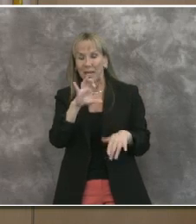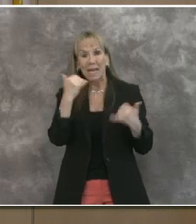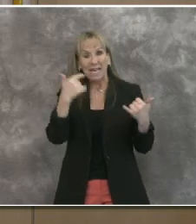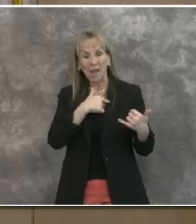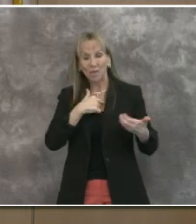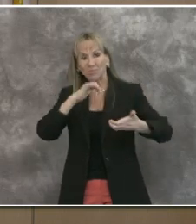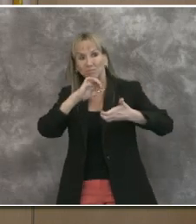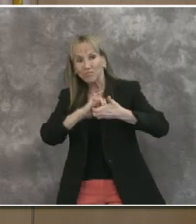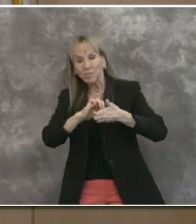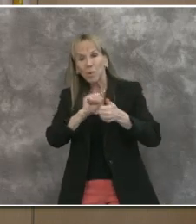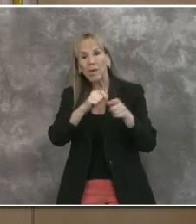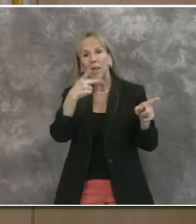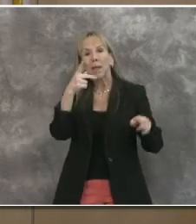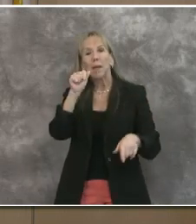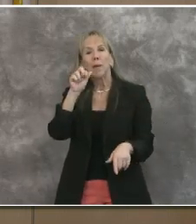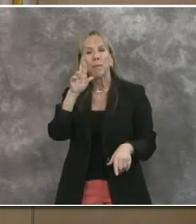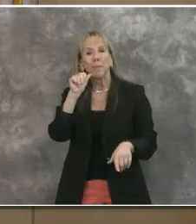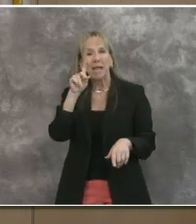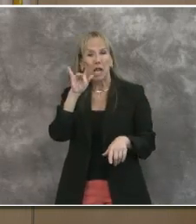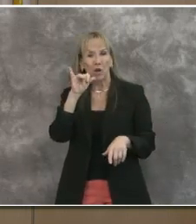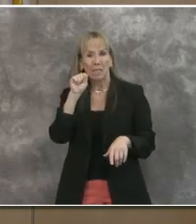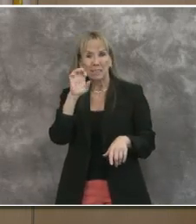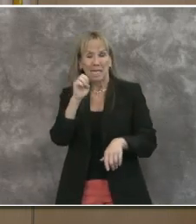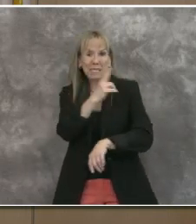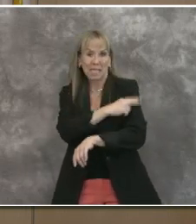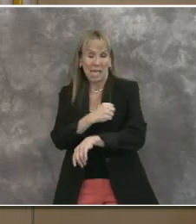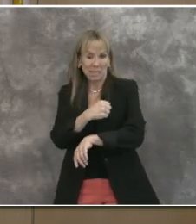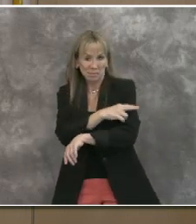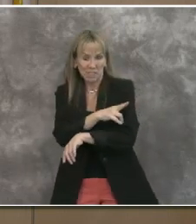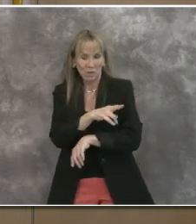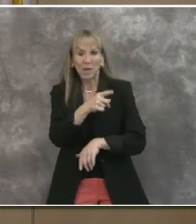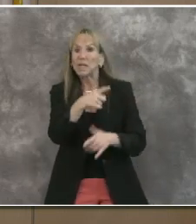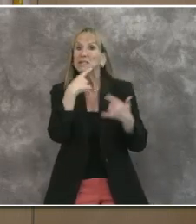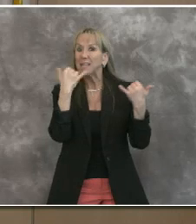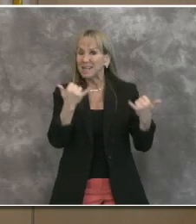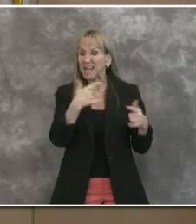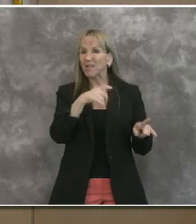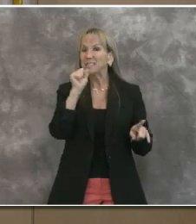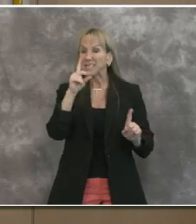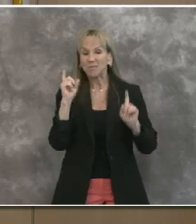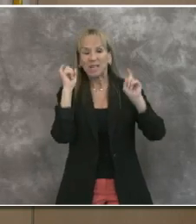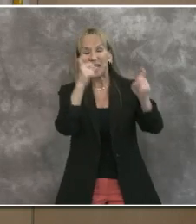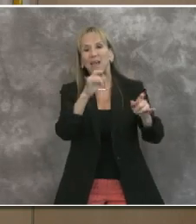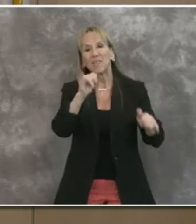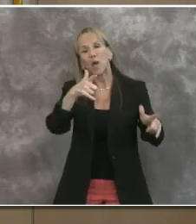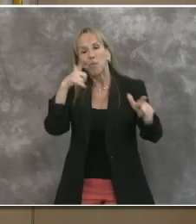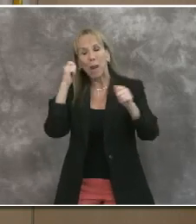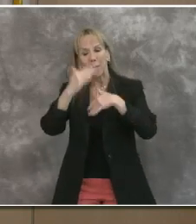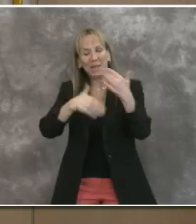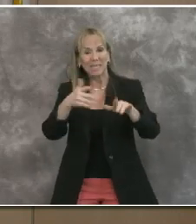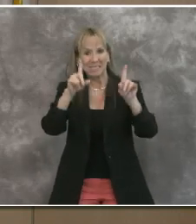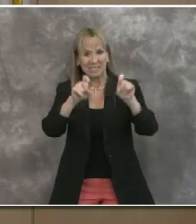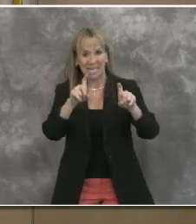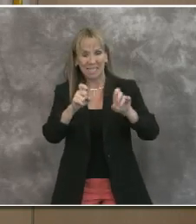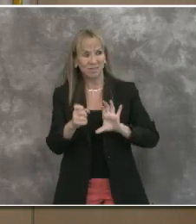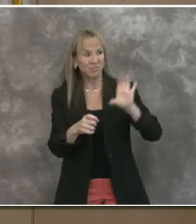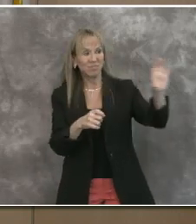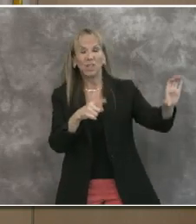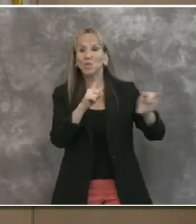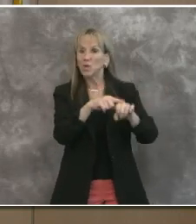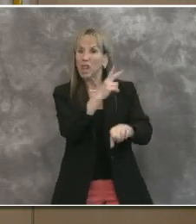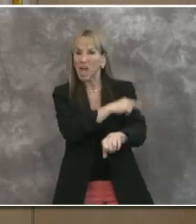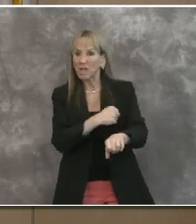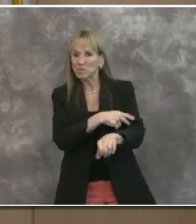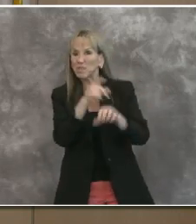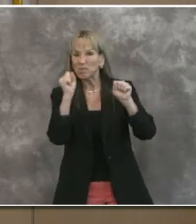today she announced how the County of San Diego gave a Abbott rapid test to the hospital, the ability to do tests right there